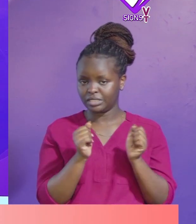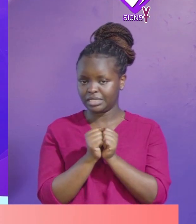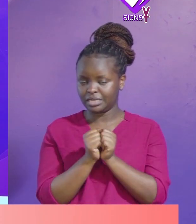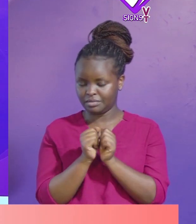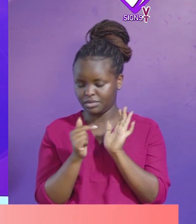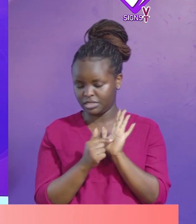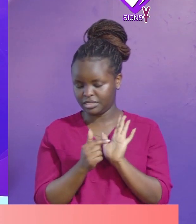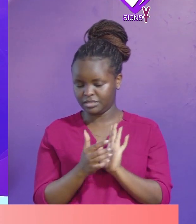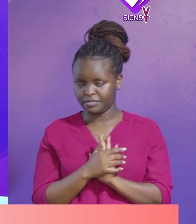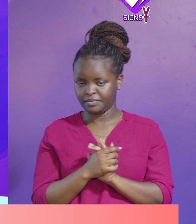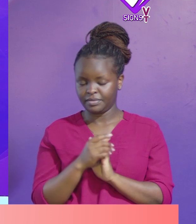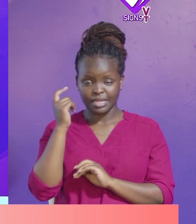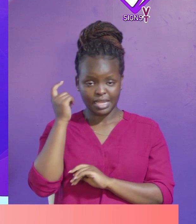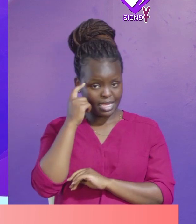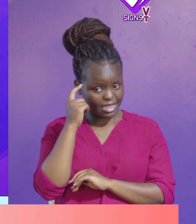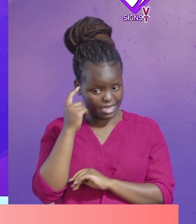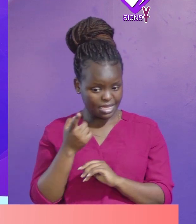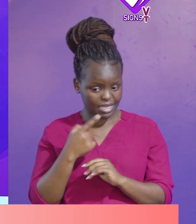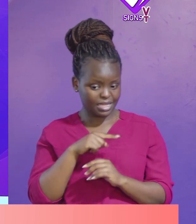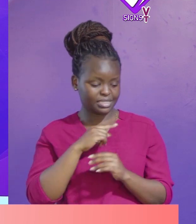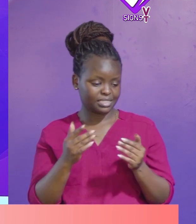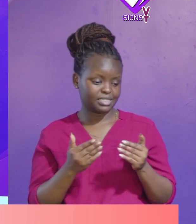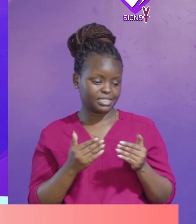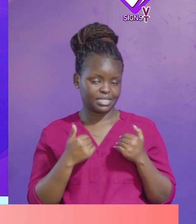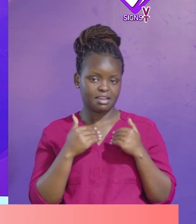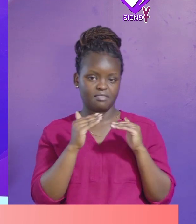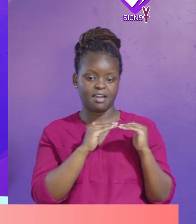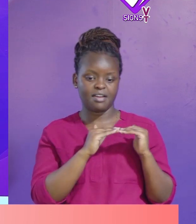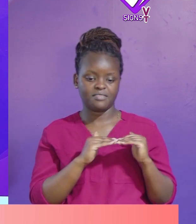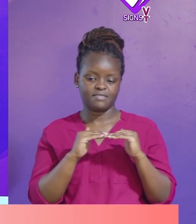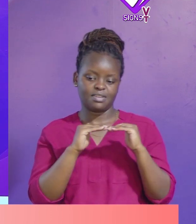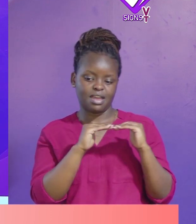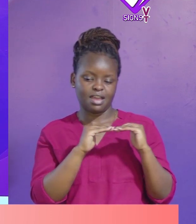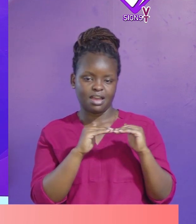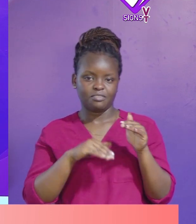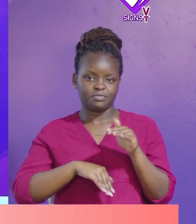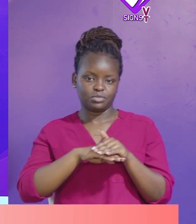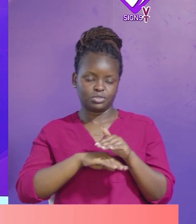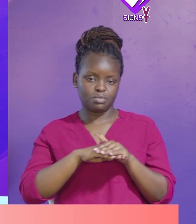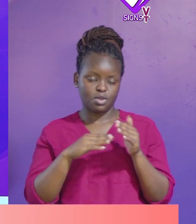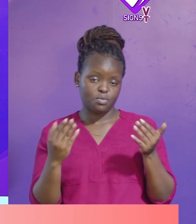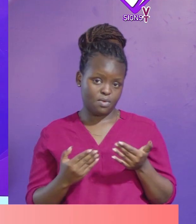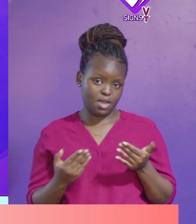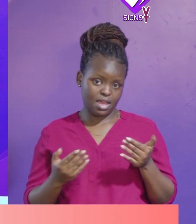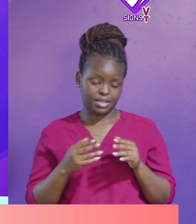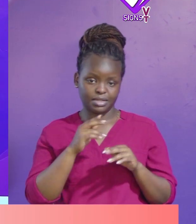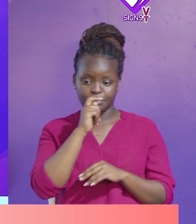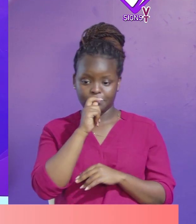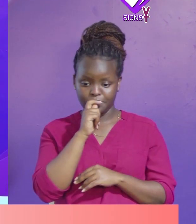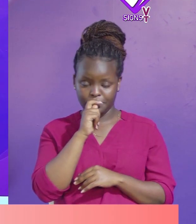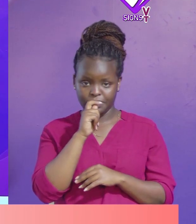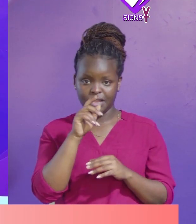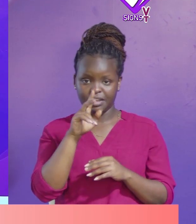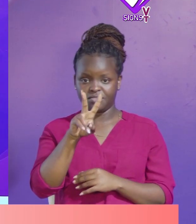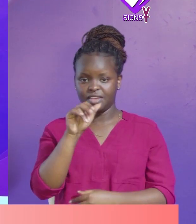points. I think we need to have a fair football whereby the referees and the